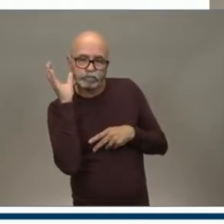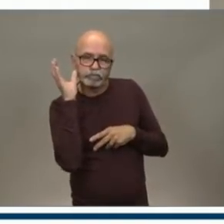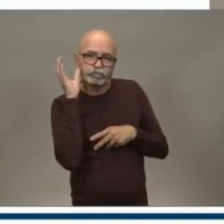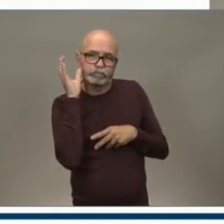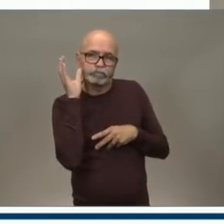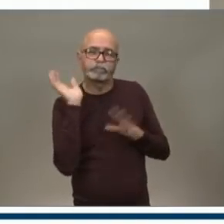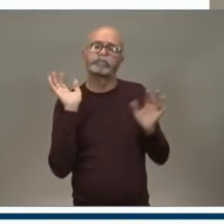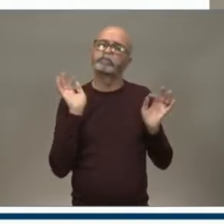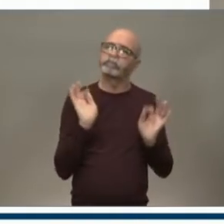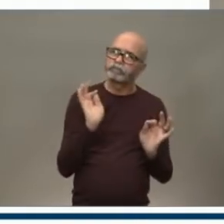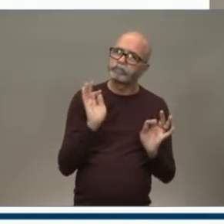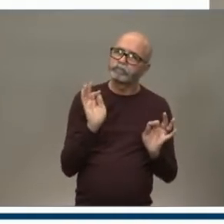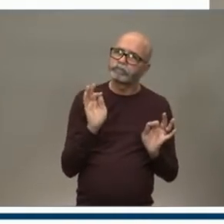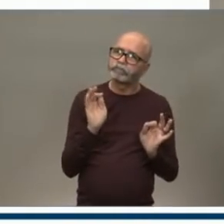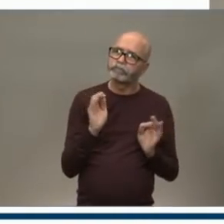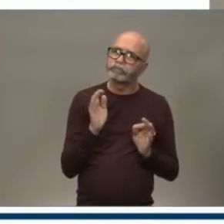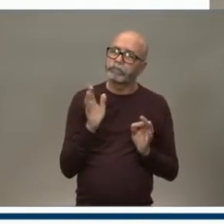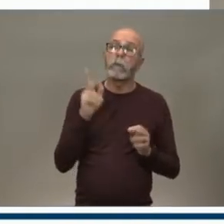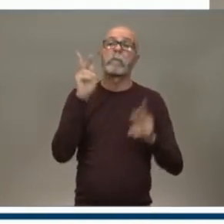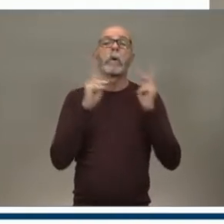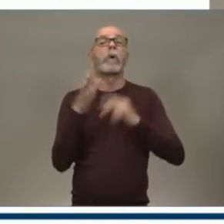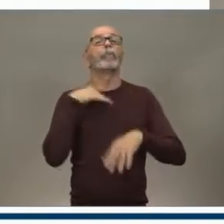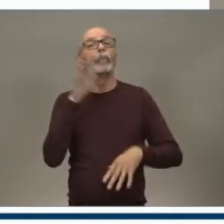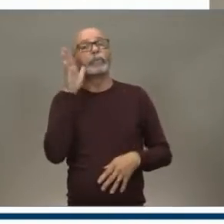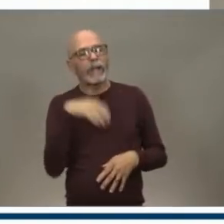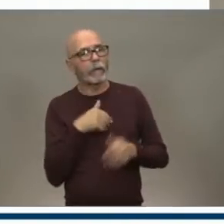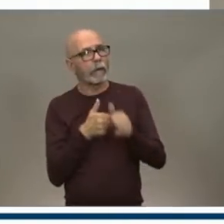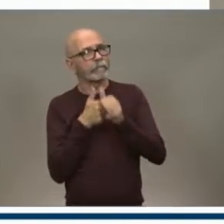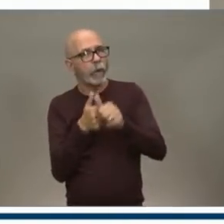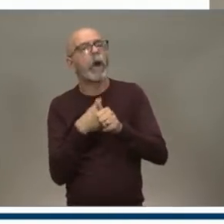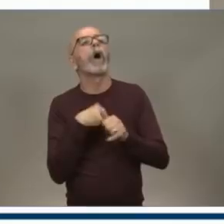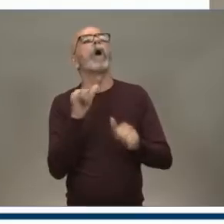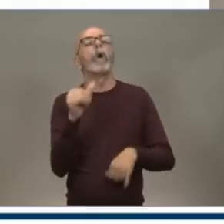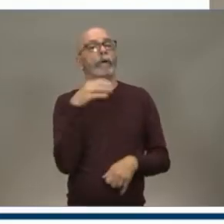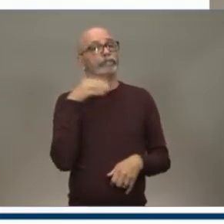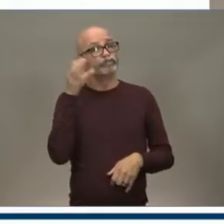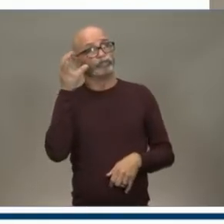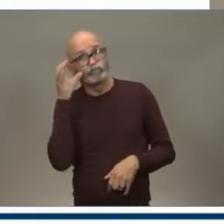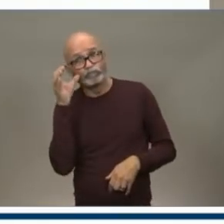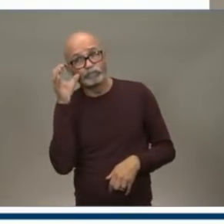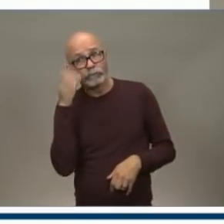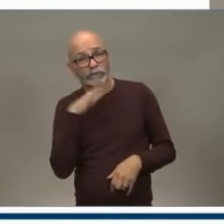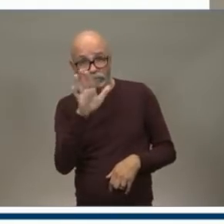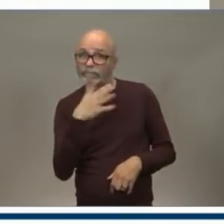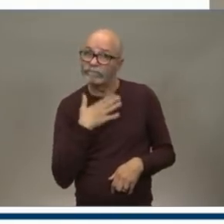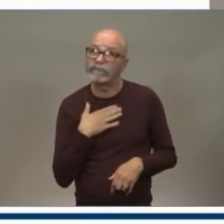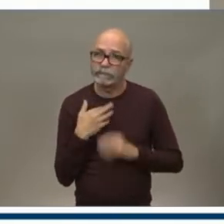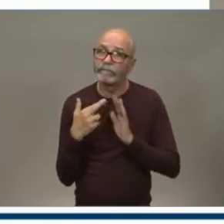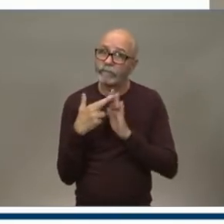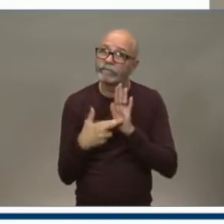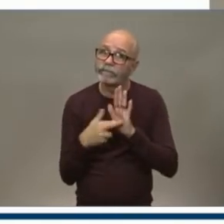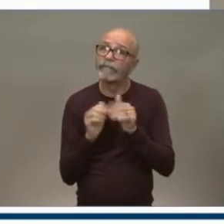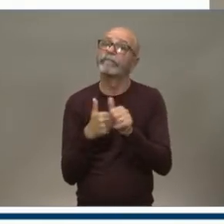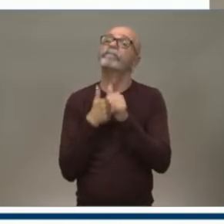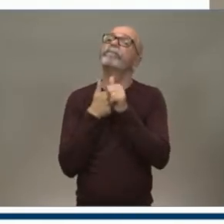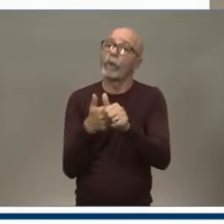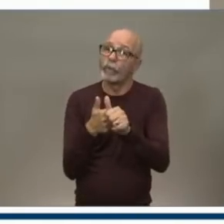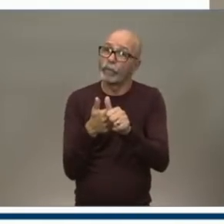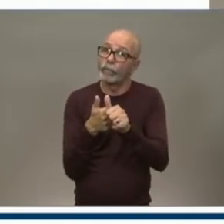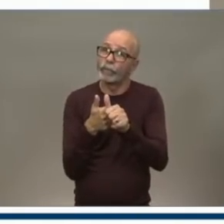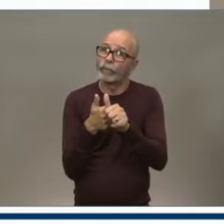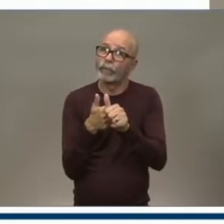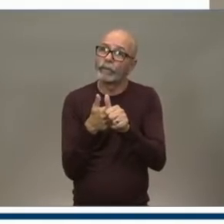people are going to comply when they understand what we're asking them to do and why we're asking them to do it. But we'll always have to have some kind of a